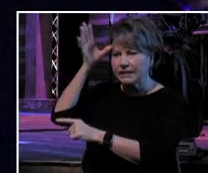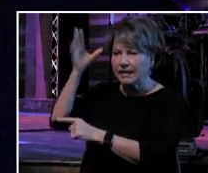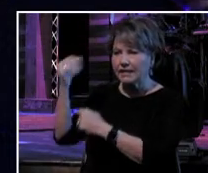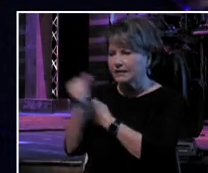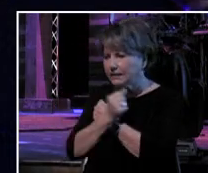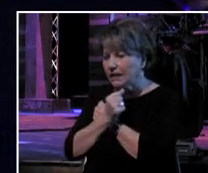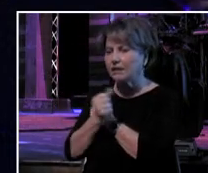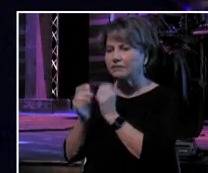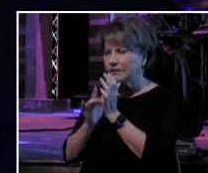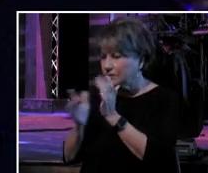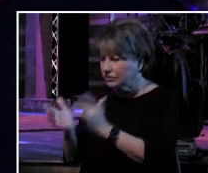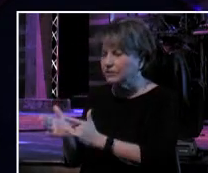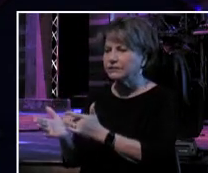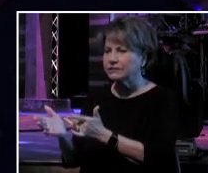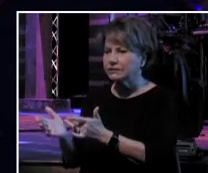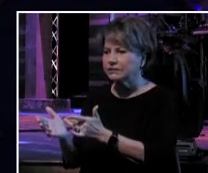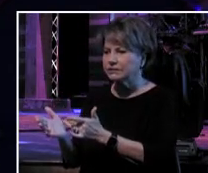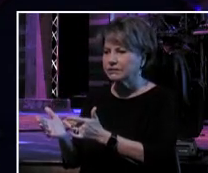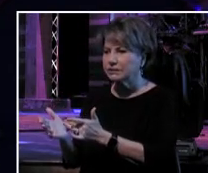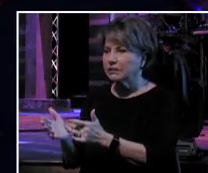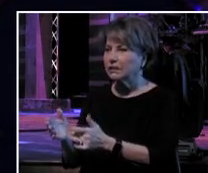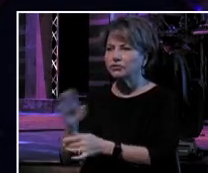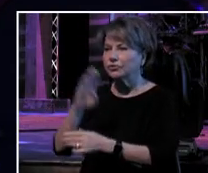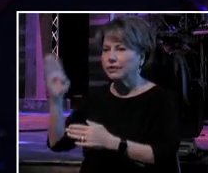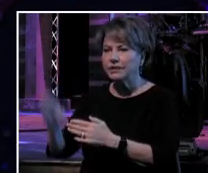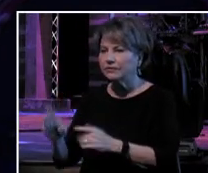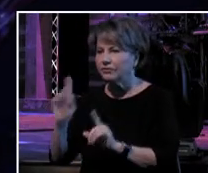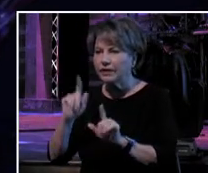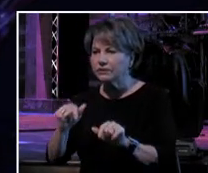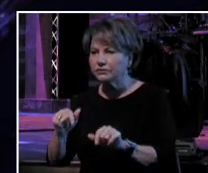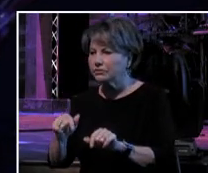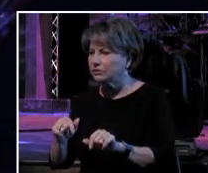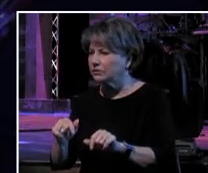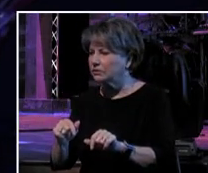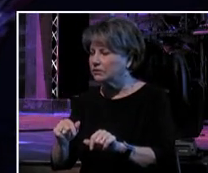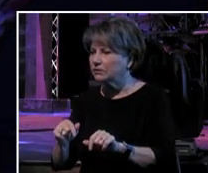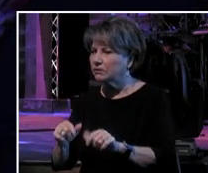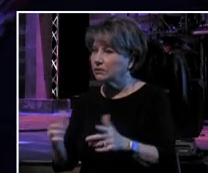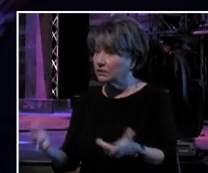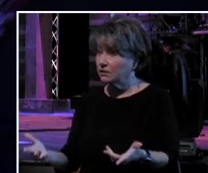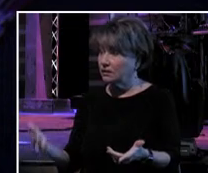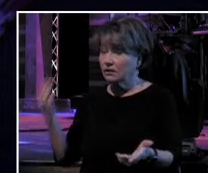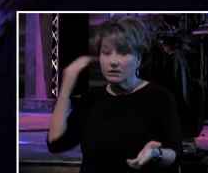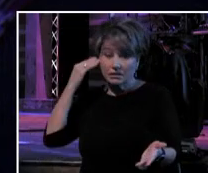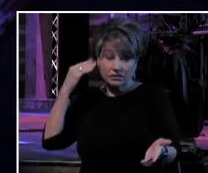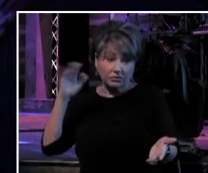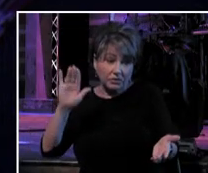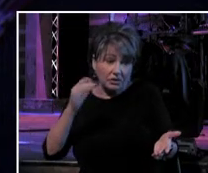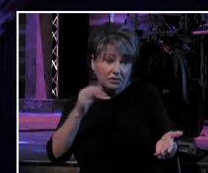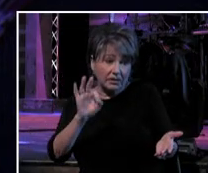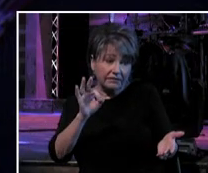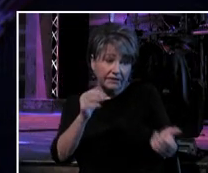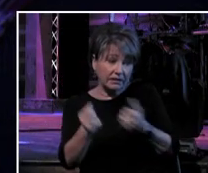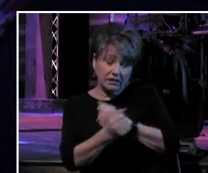his resources. Did your dad love Jesus? We don't know.